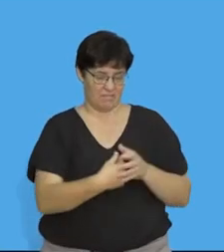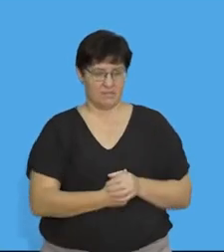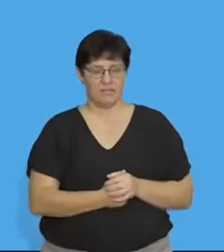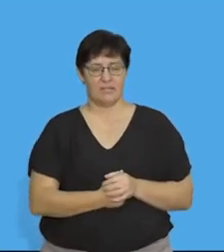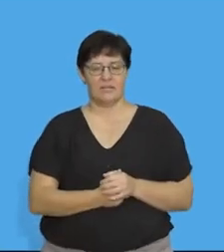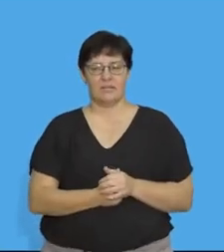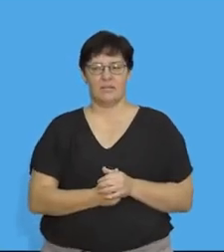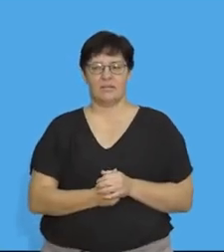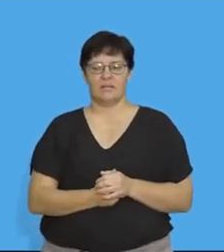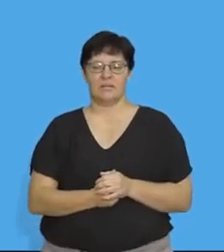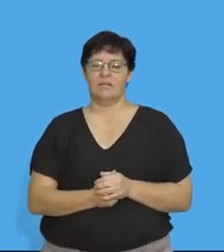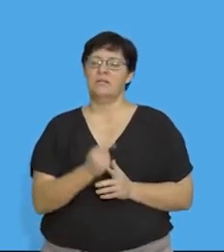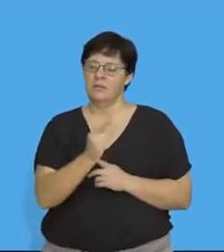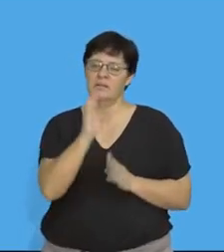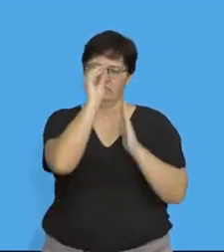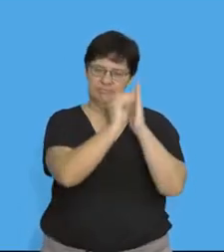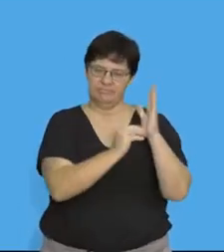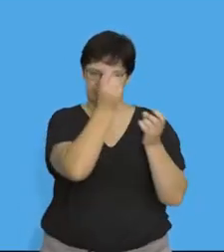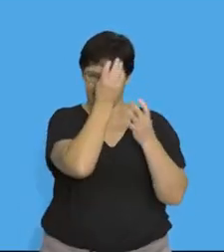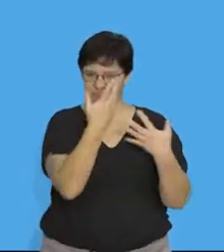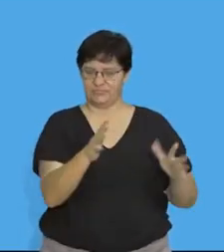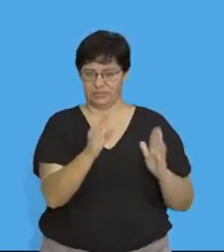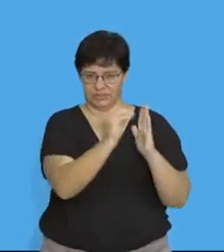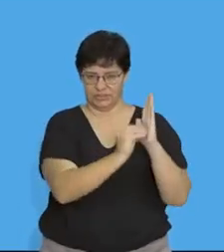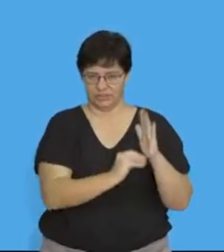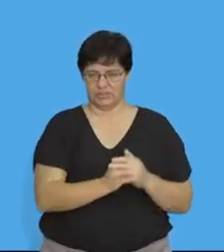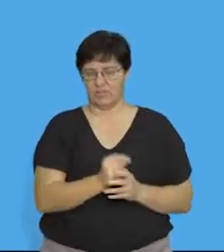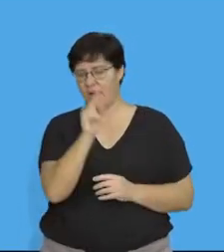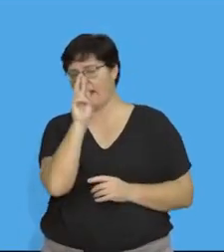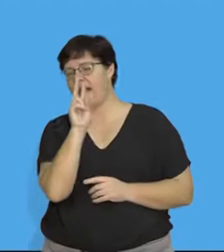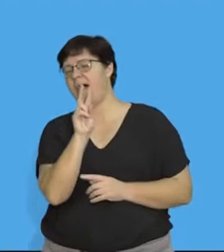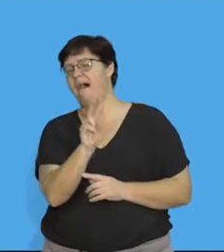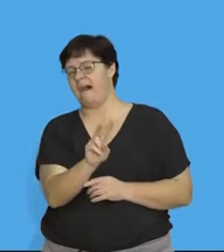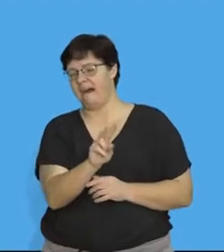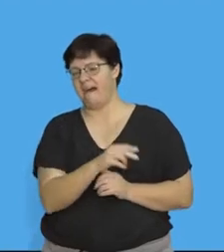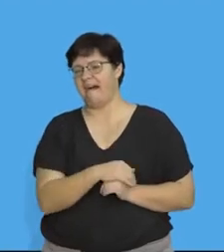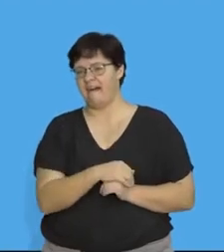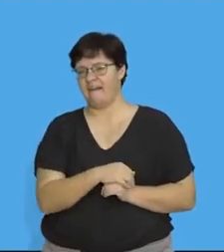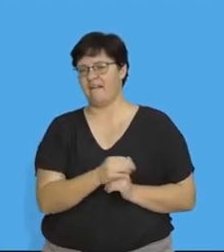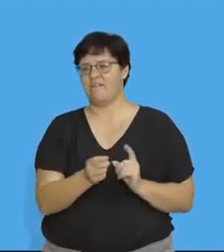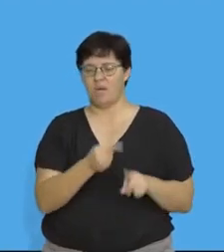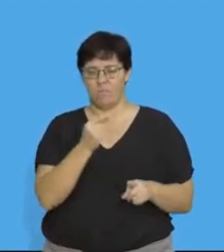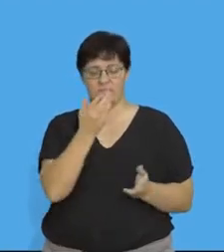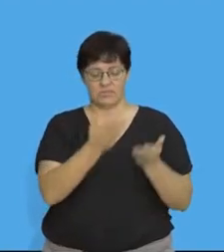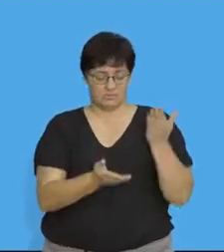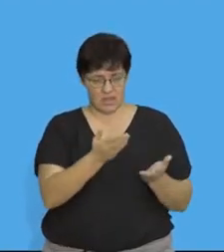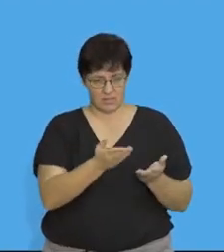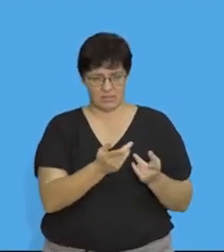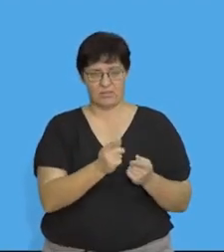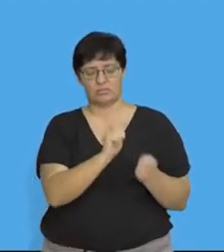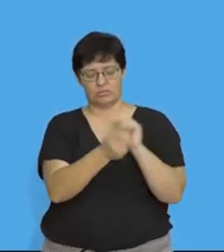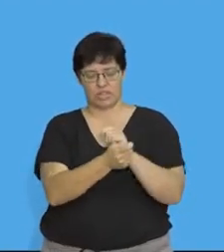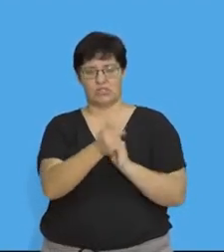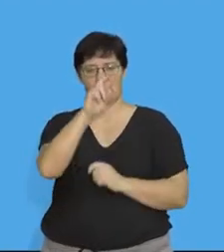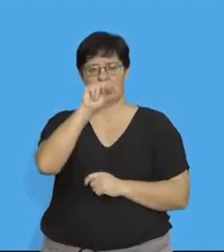simulation, and I've collected some data. And what we can see here is I've changed from mass into Newton,